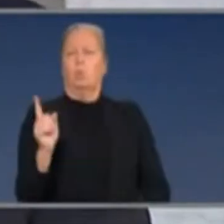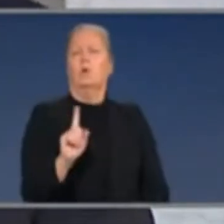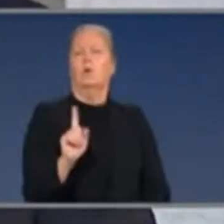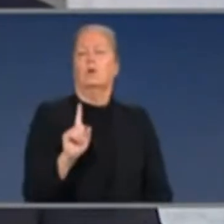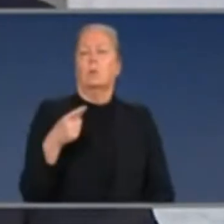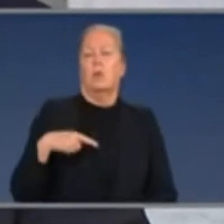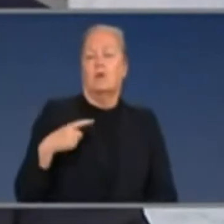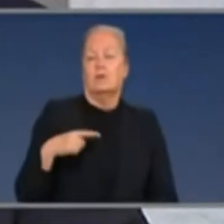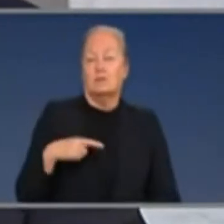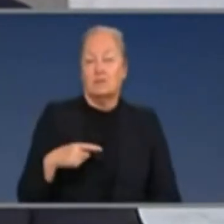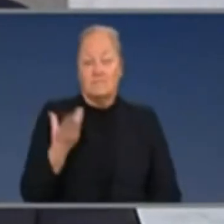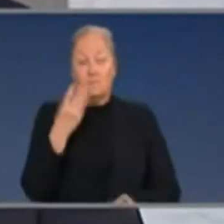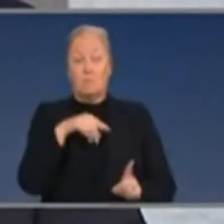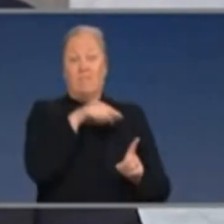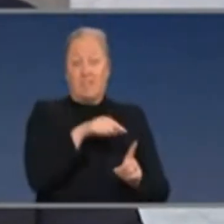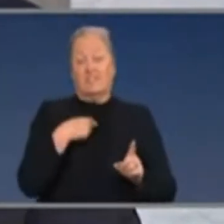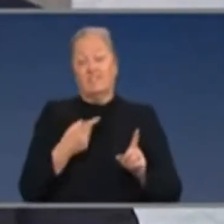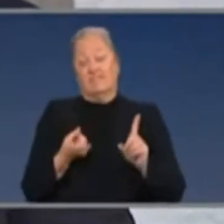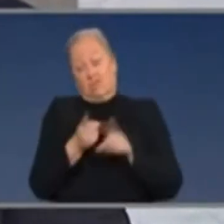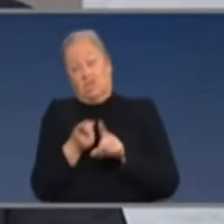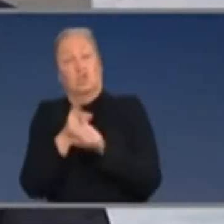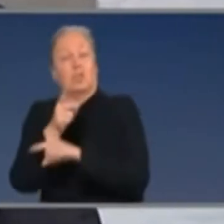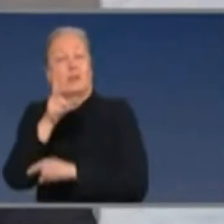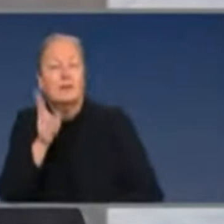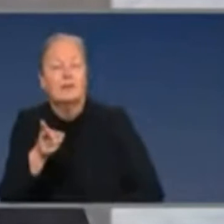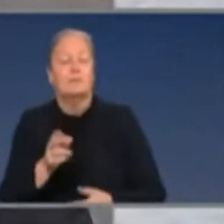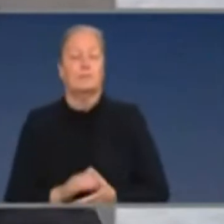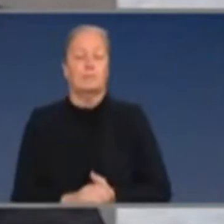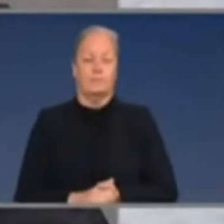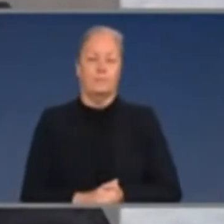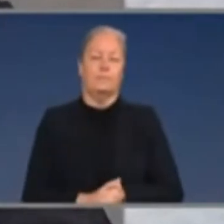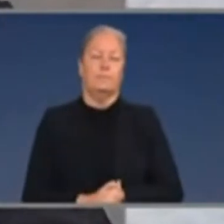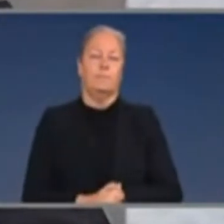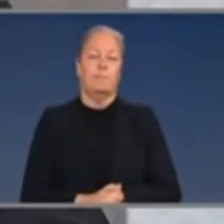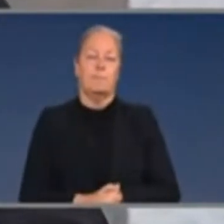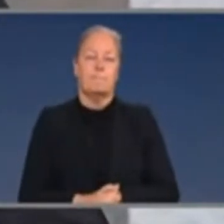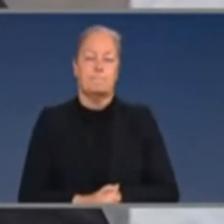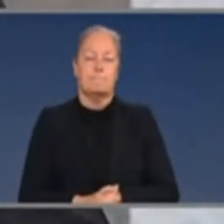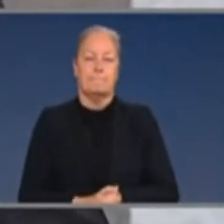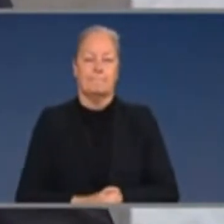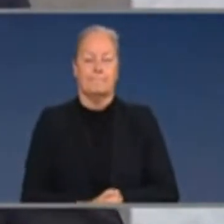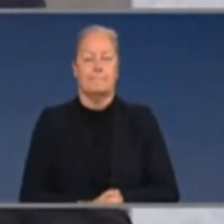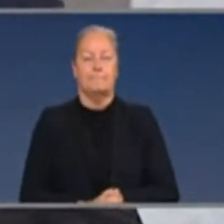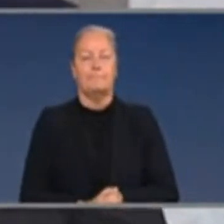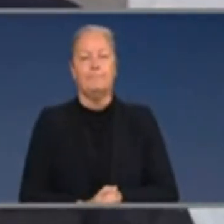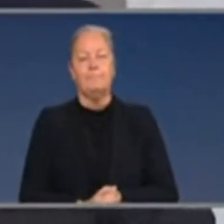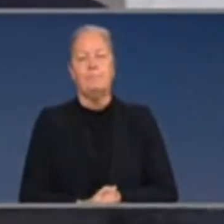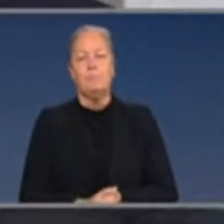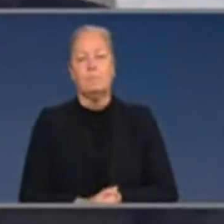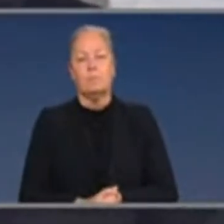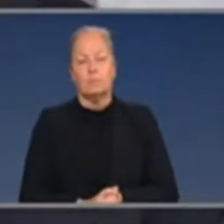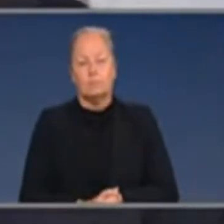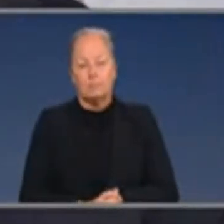that and make changes. Yeah, Claire? Entrenched some of these intergenerational issues are specifically